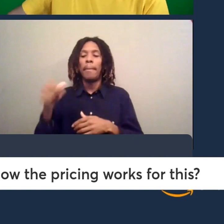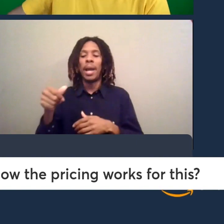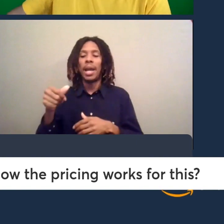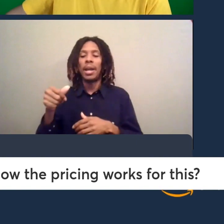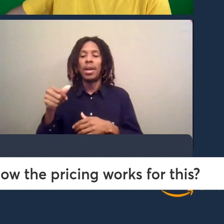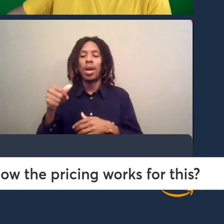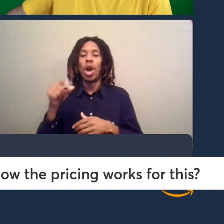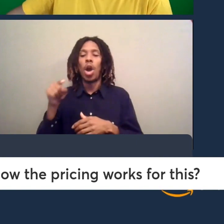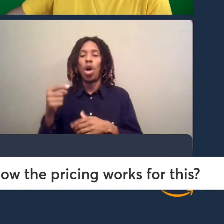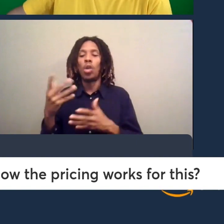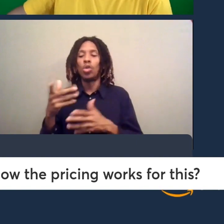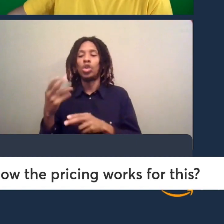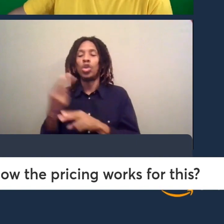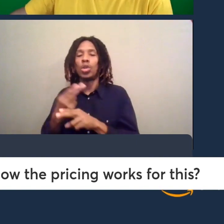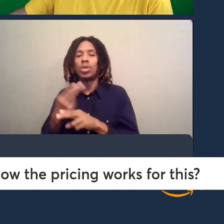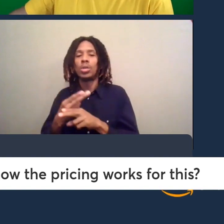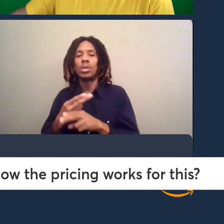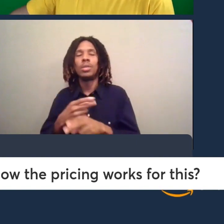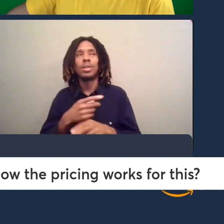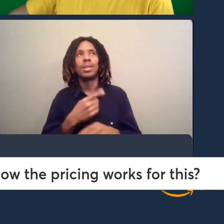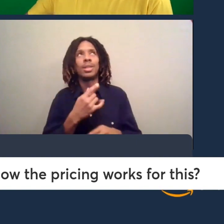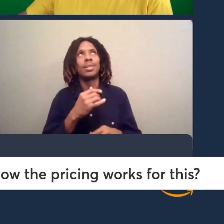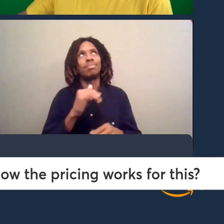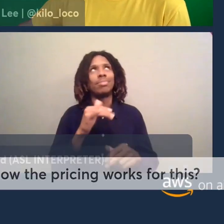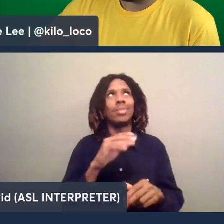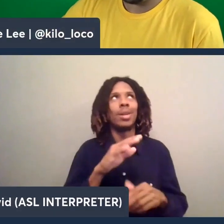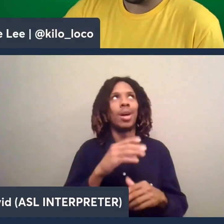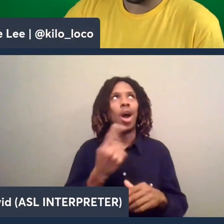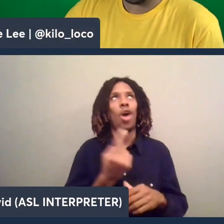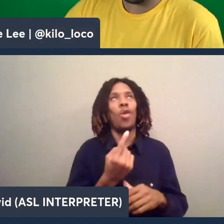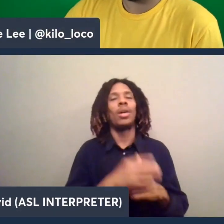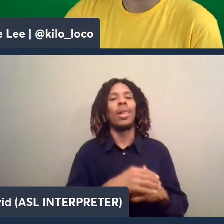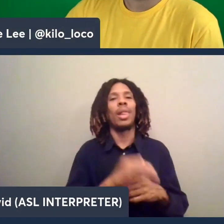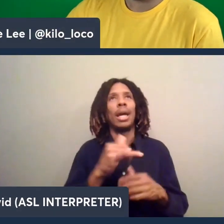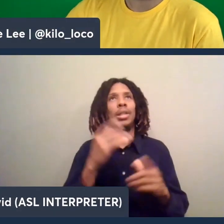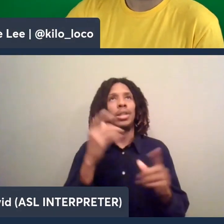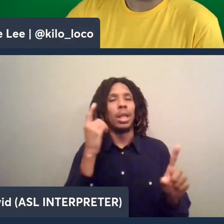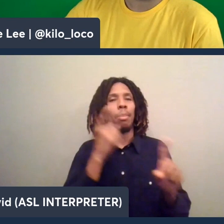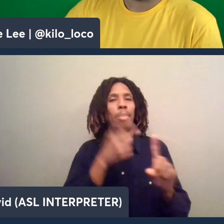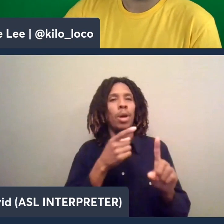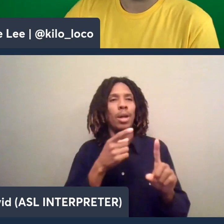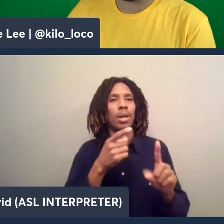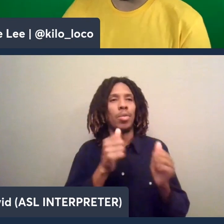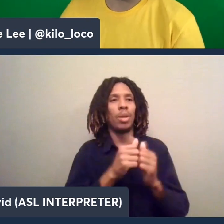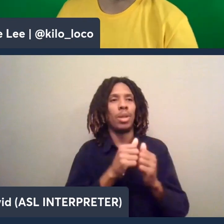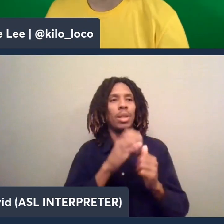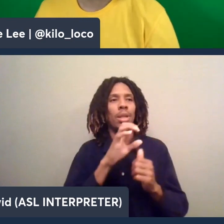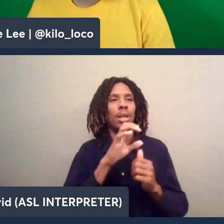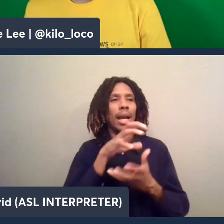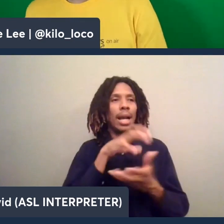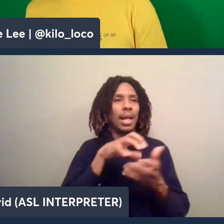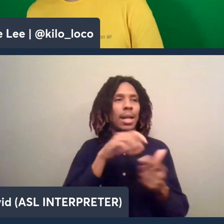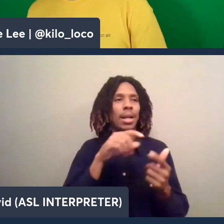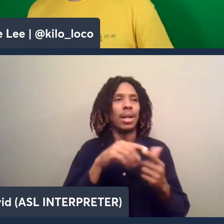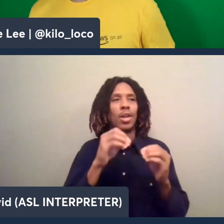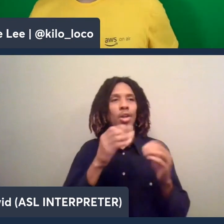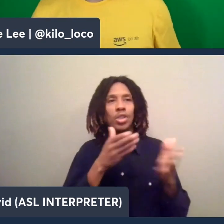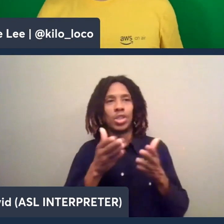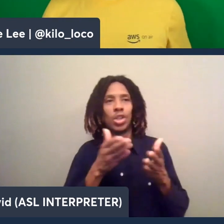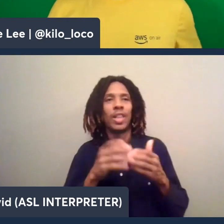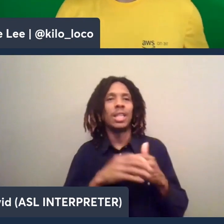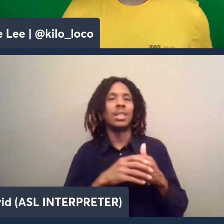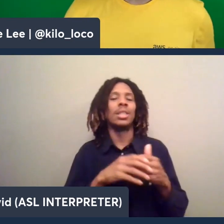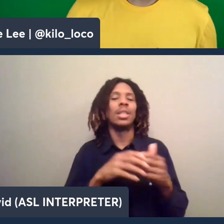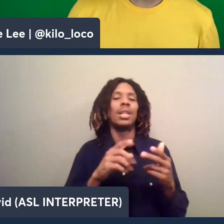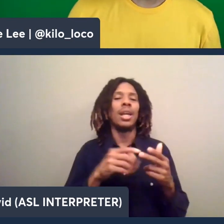Yes. As always, right? So that's the whole point, right? That's the whole point about the cloud and serverless and event-driven stuff. Pay